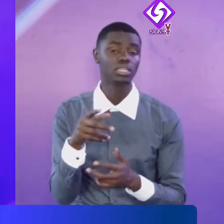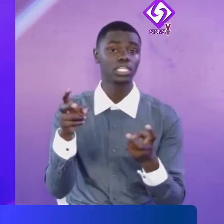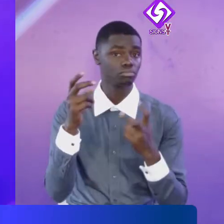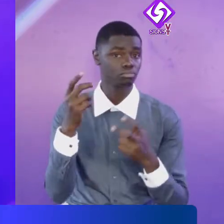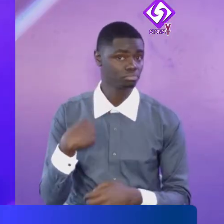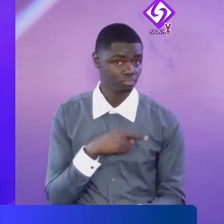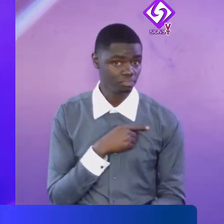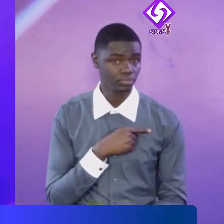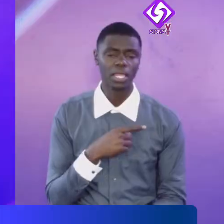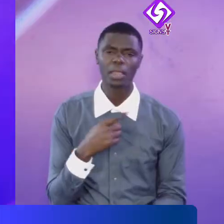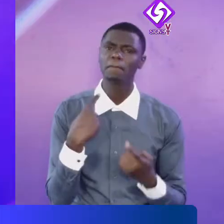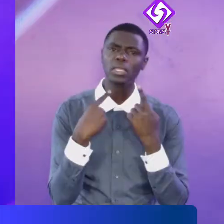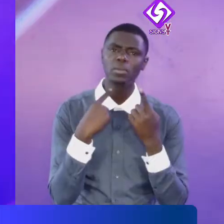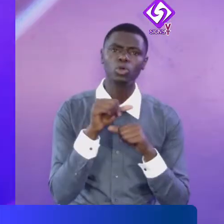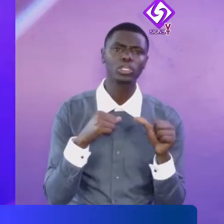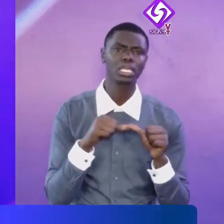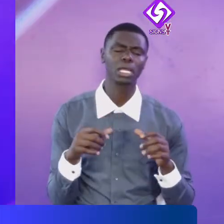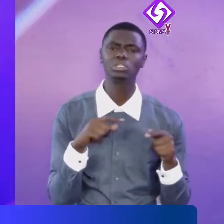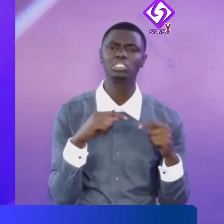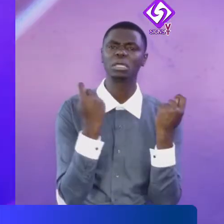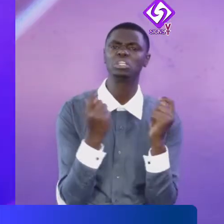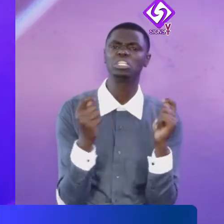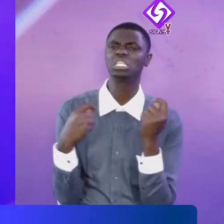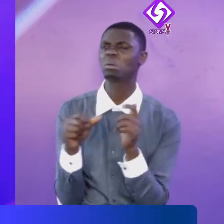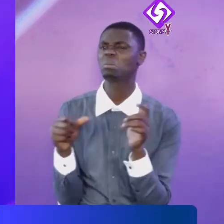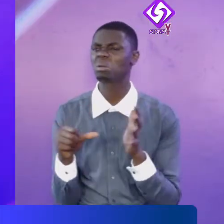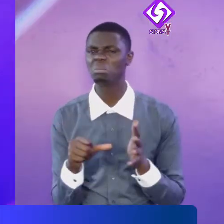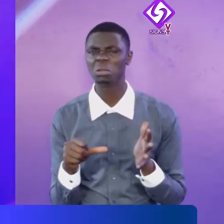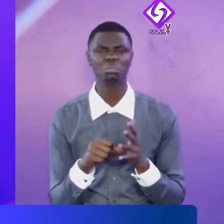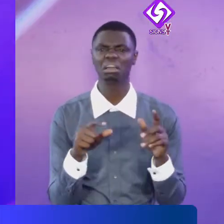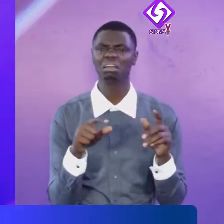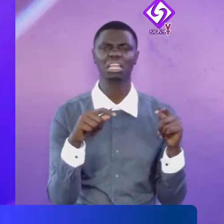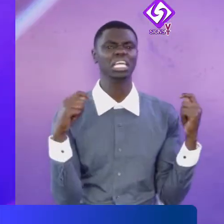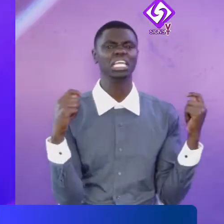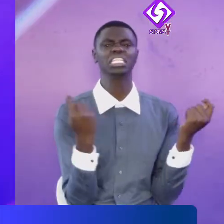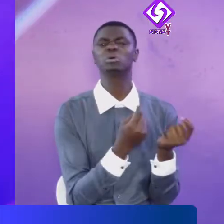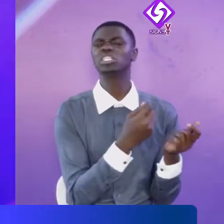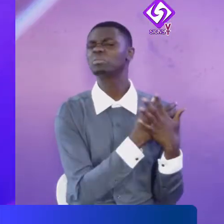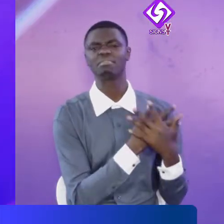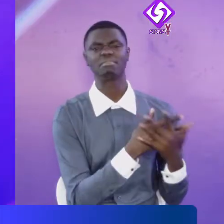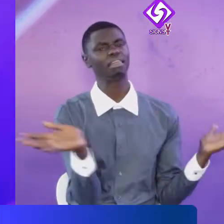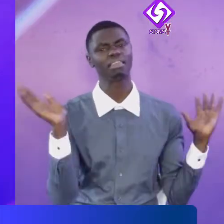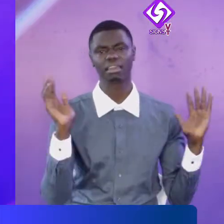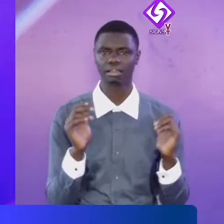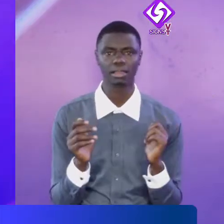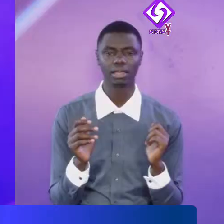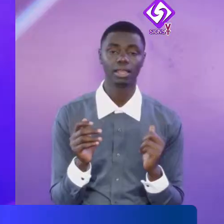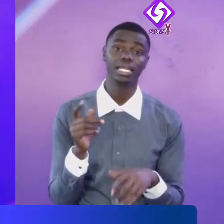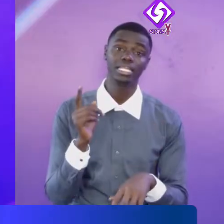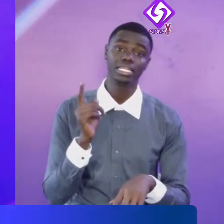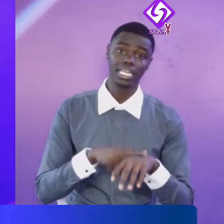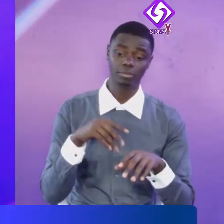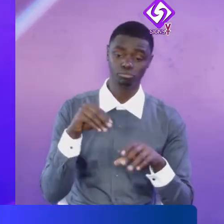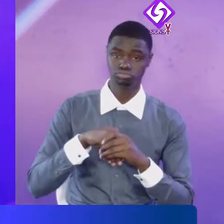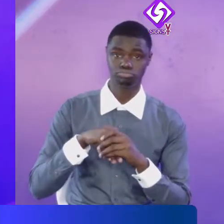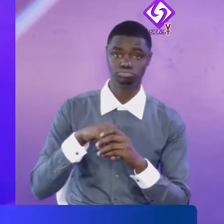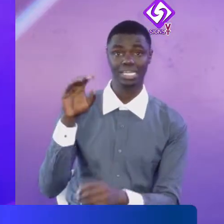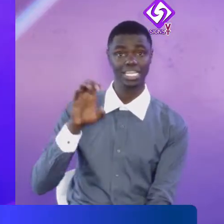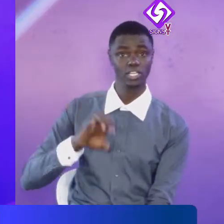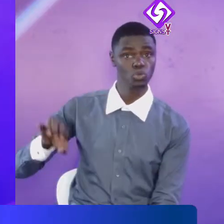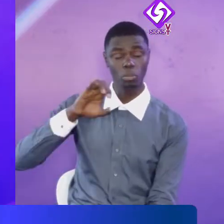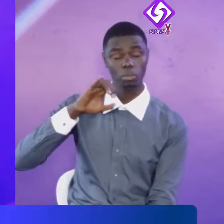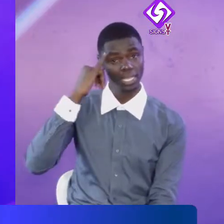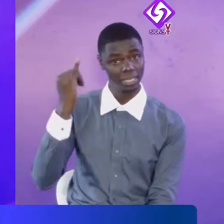talk about tribalism being a problem, tribalism is nothing, Alan, compared to racism. When I was in Europe,